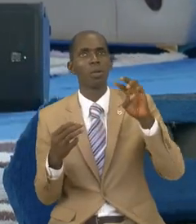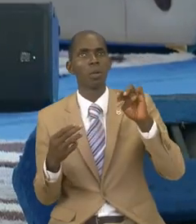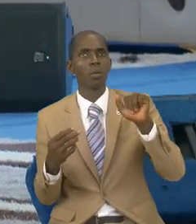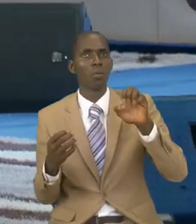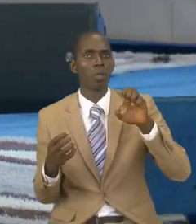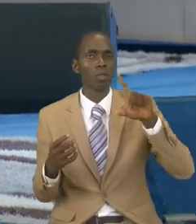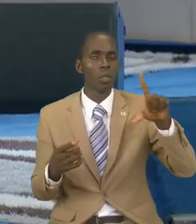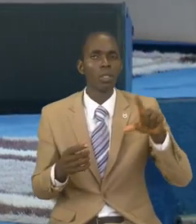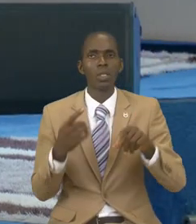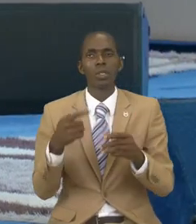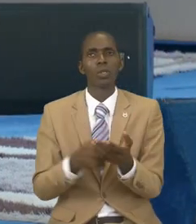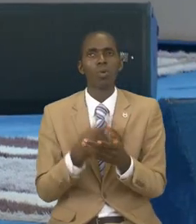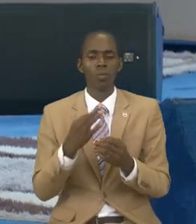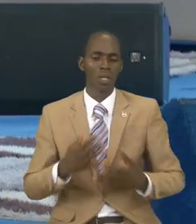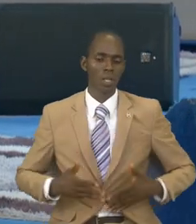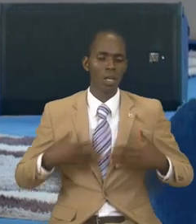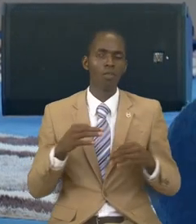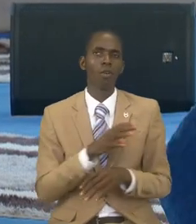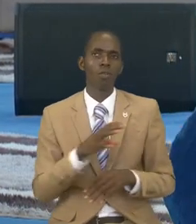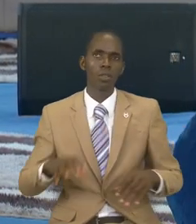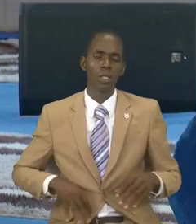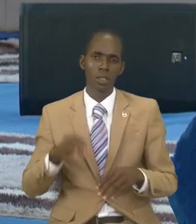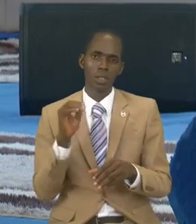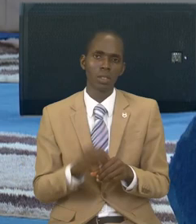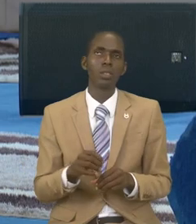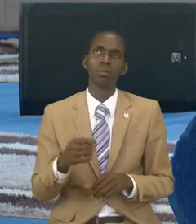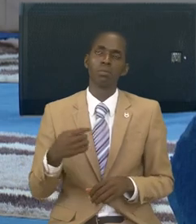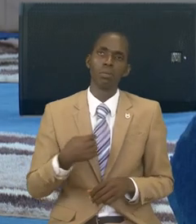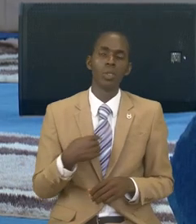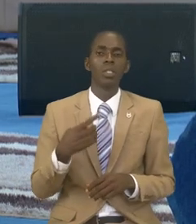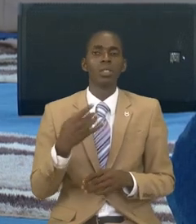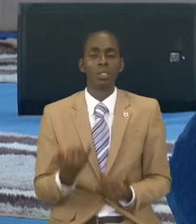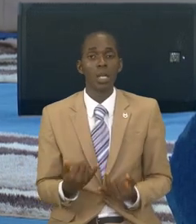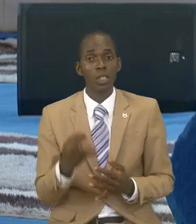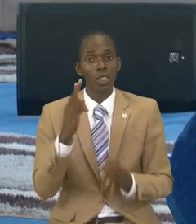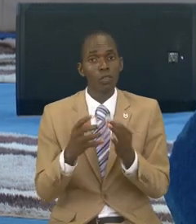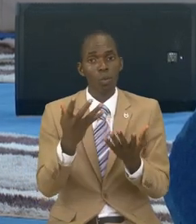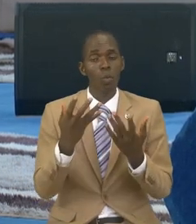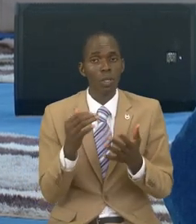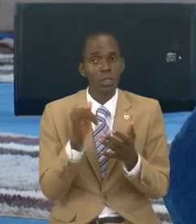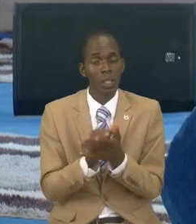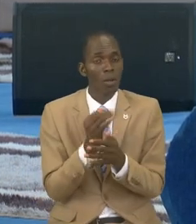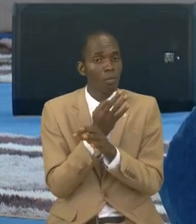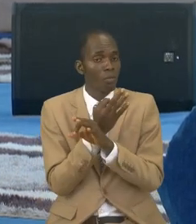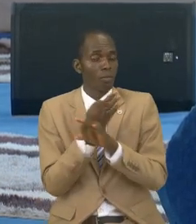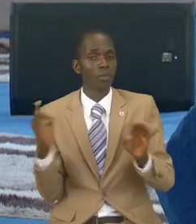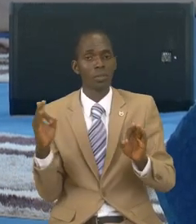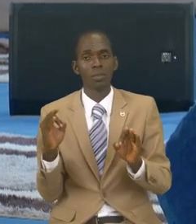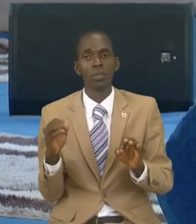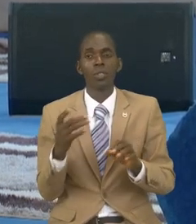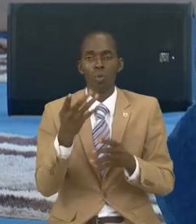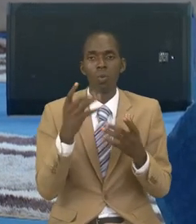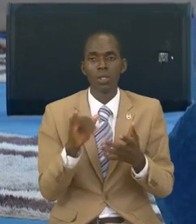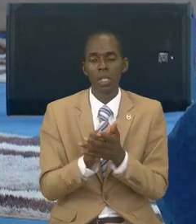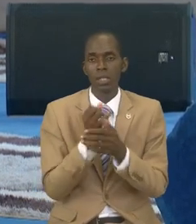of the life of Christ in you. And now, if you want the emancipation of the Lord, you want the salvation of the